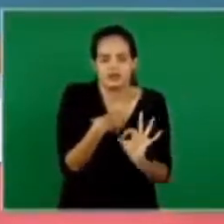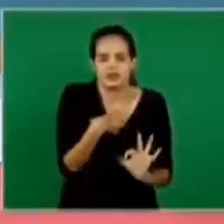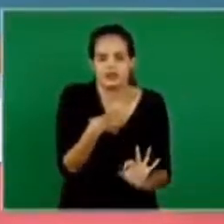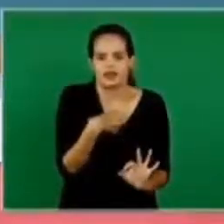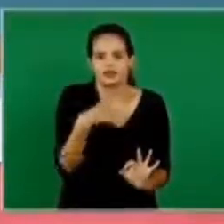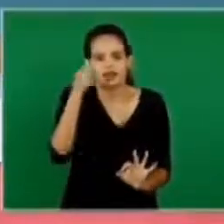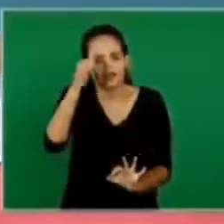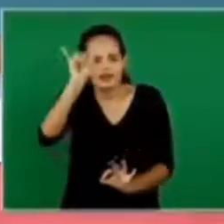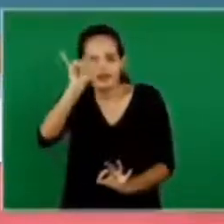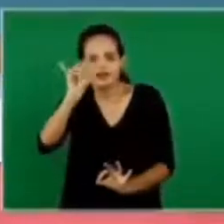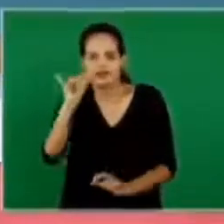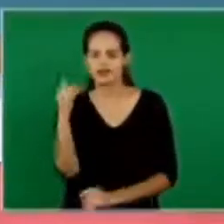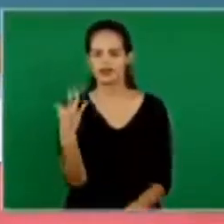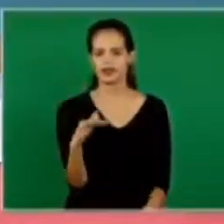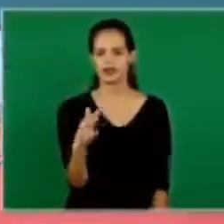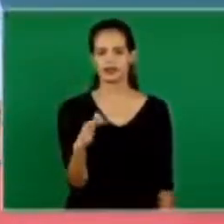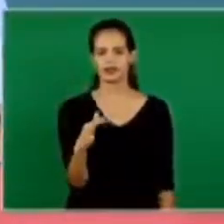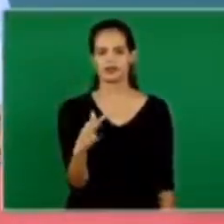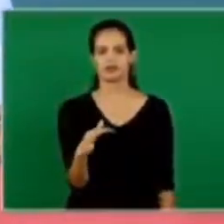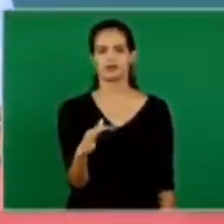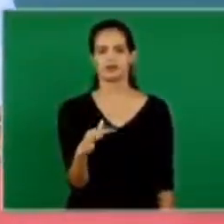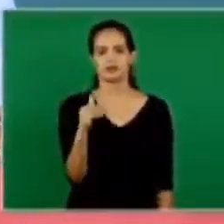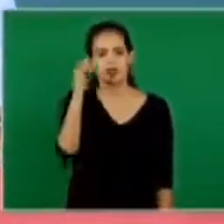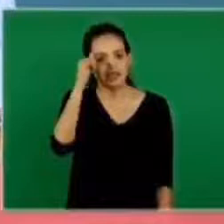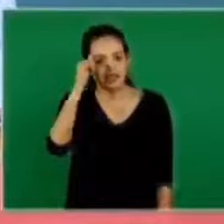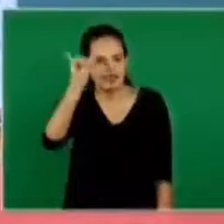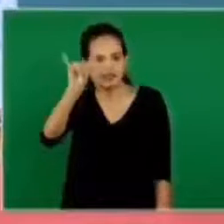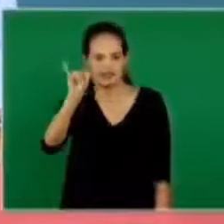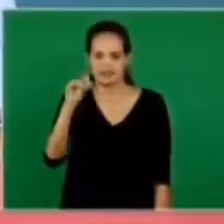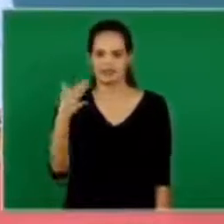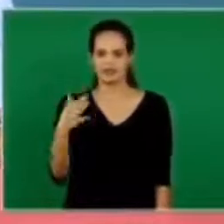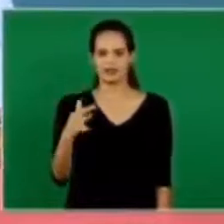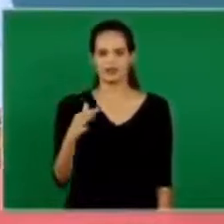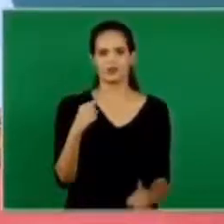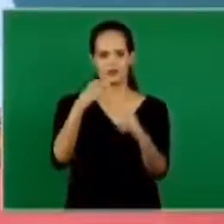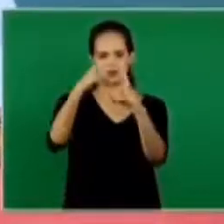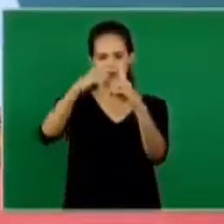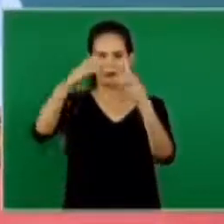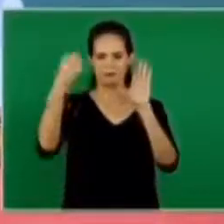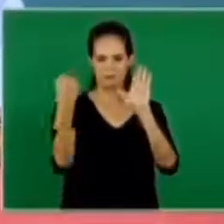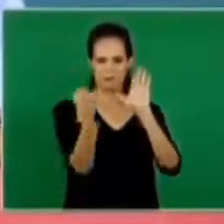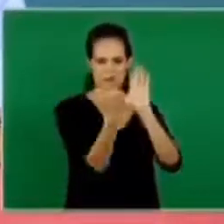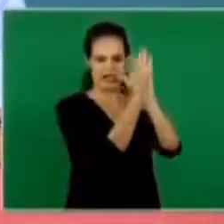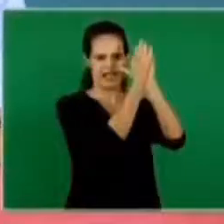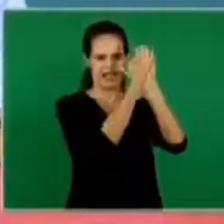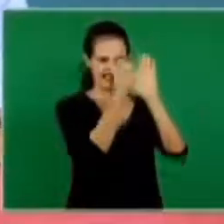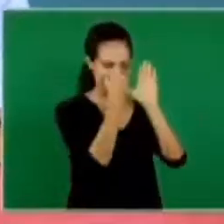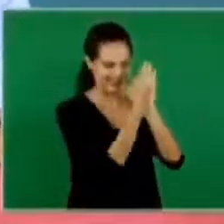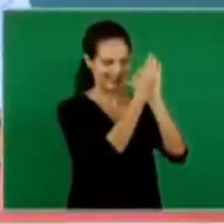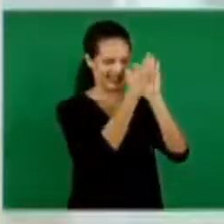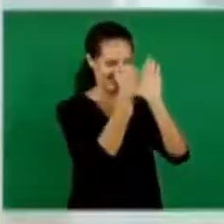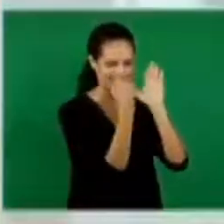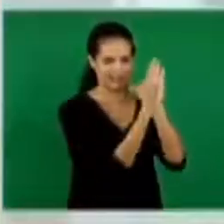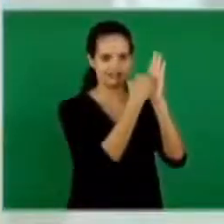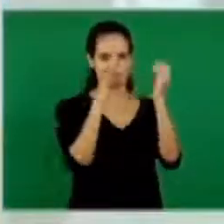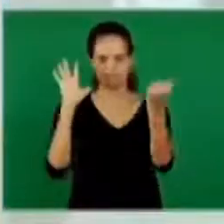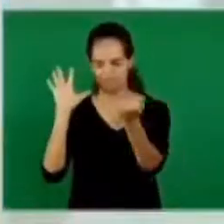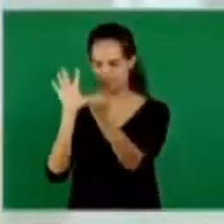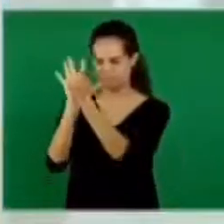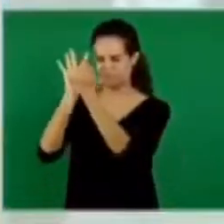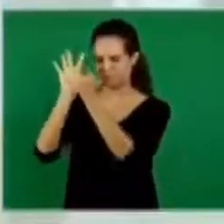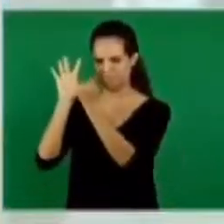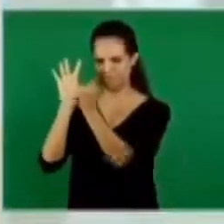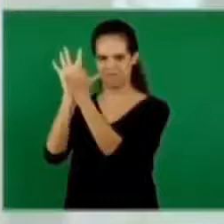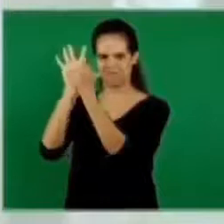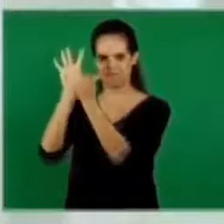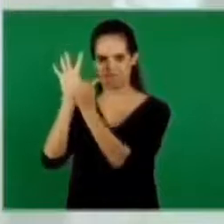It was helped with anesthesia. It was given for people so they would not feel the pain of the cross.